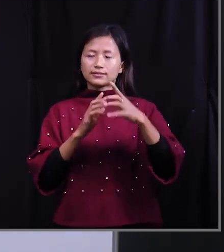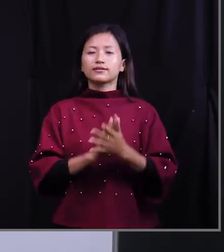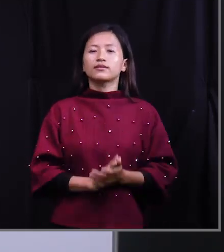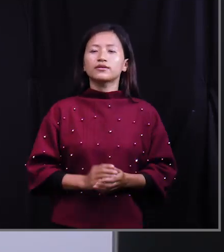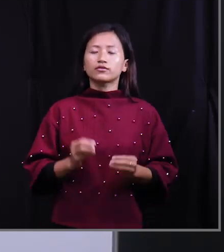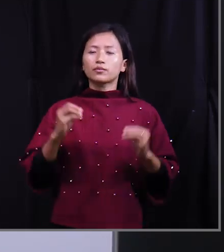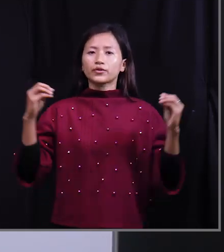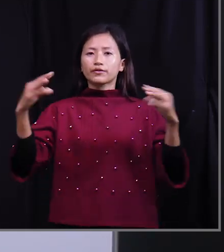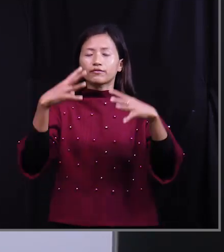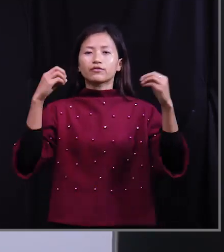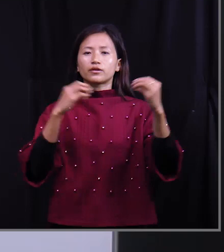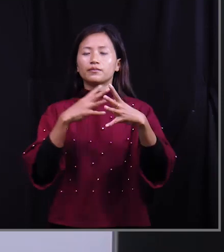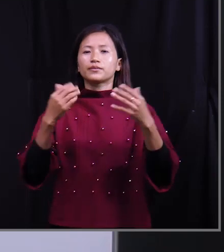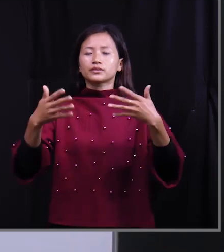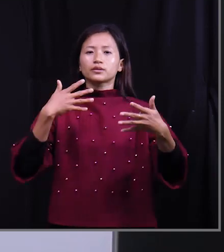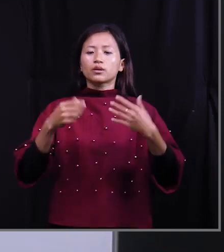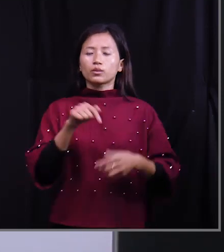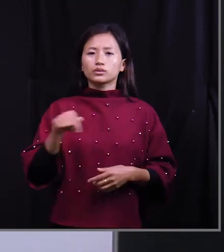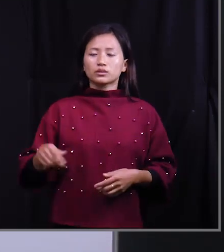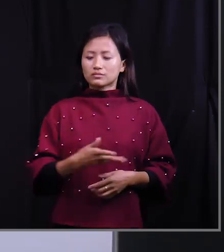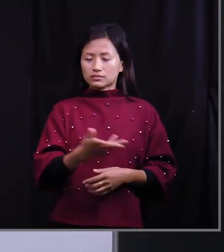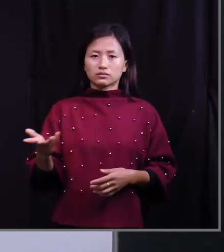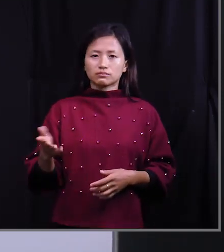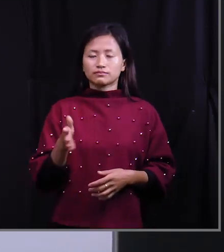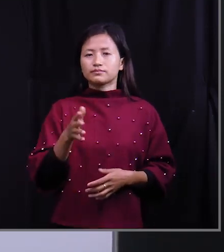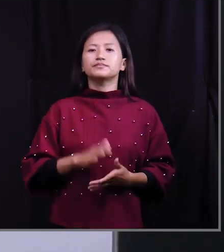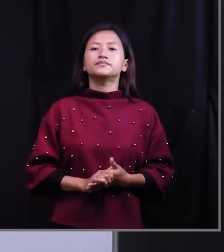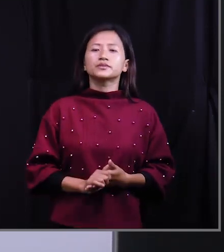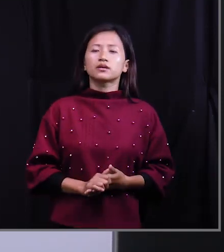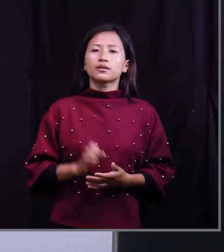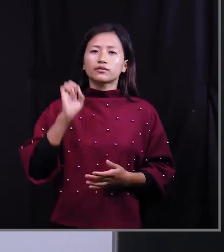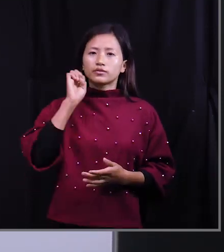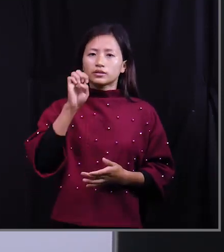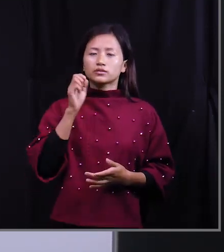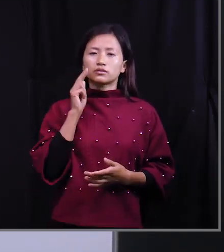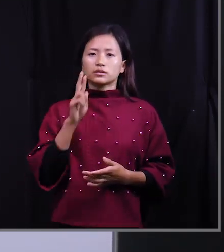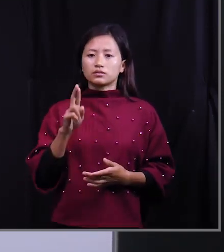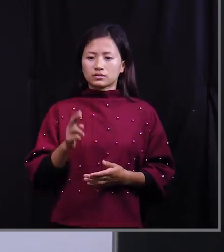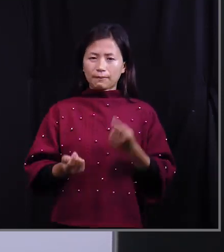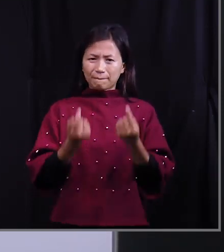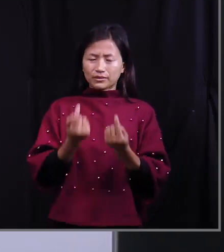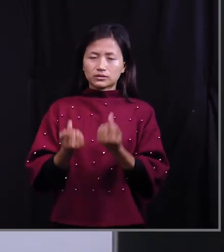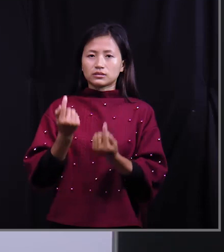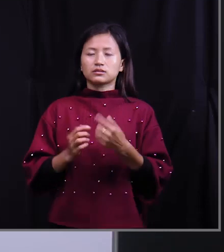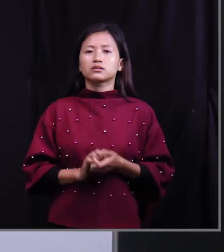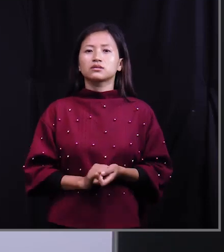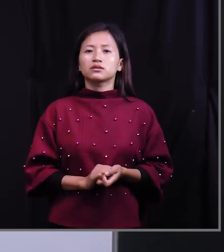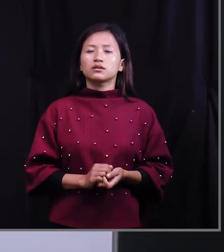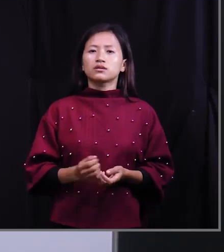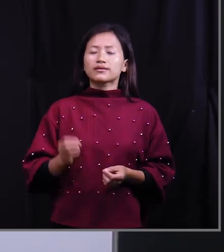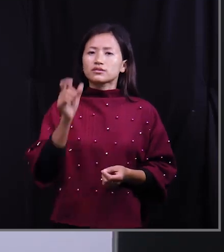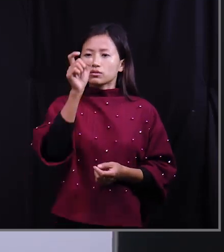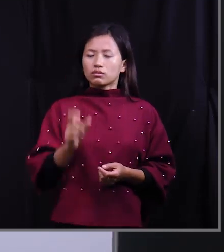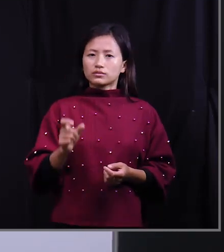the environment which was not there and before his or her competitors. So as an